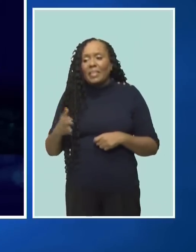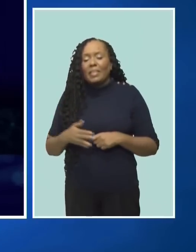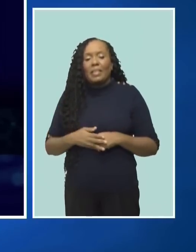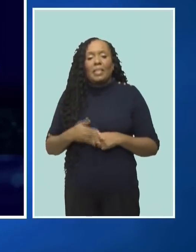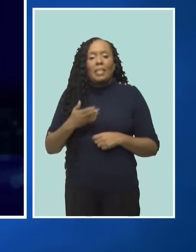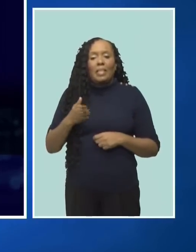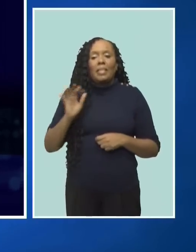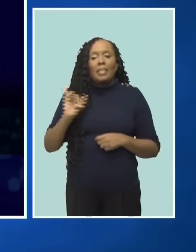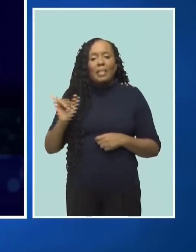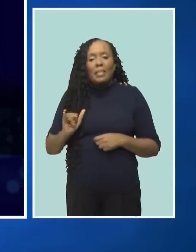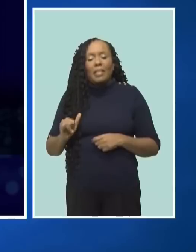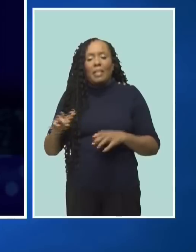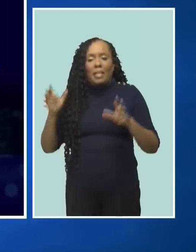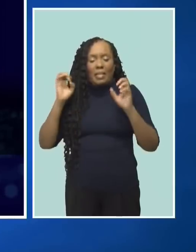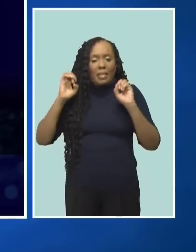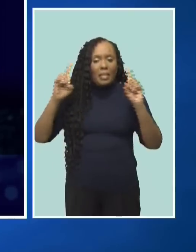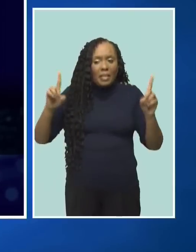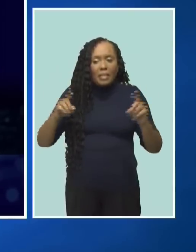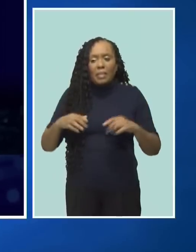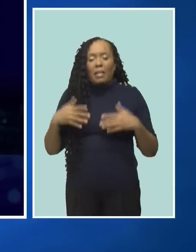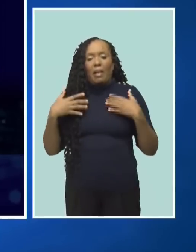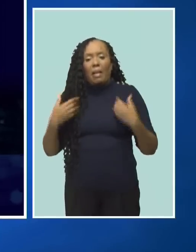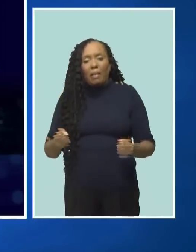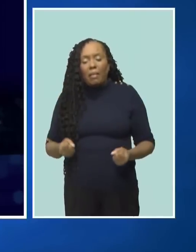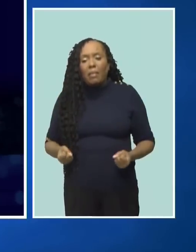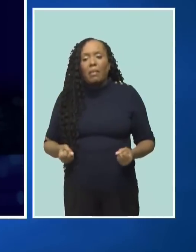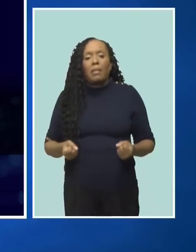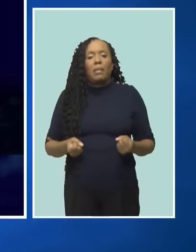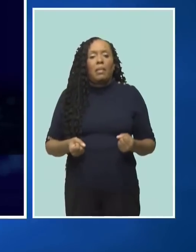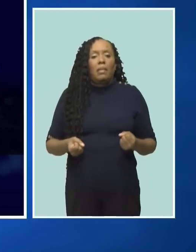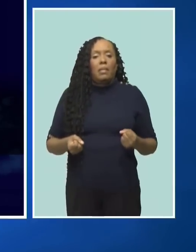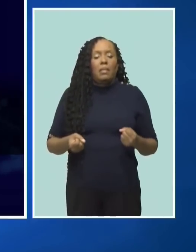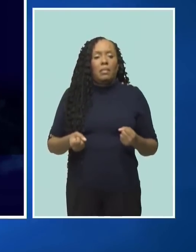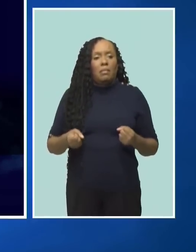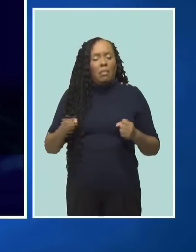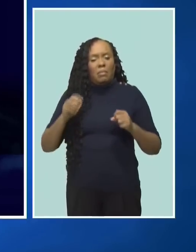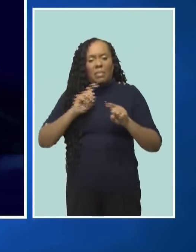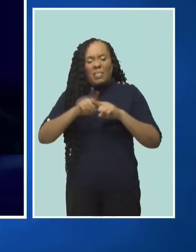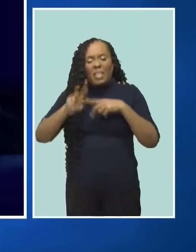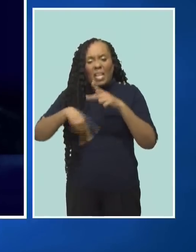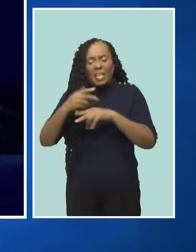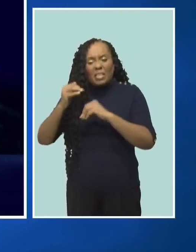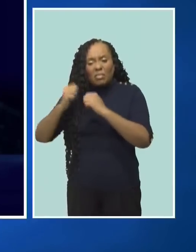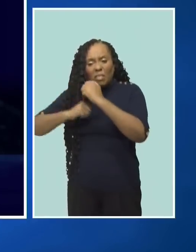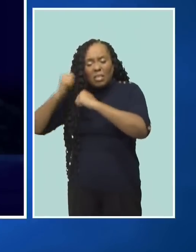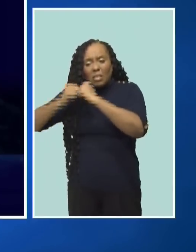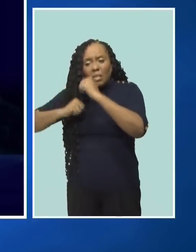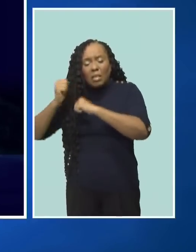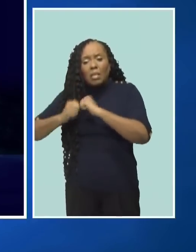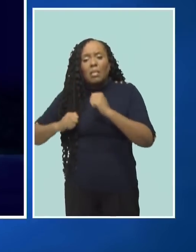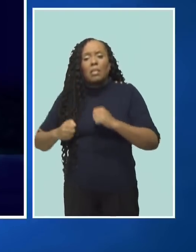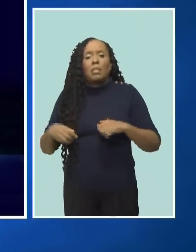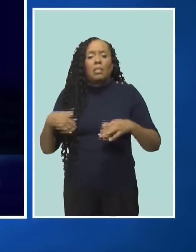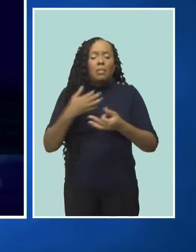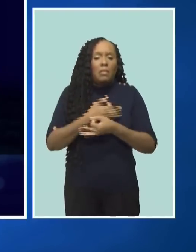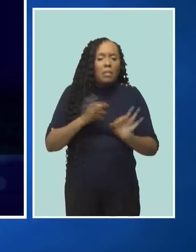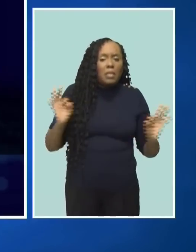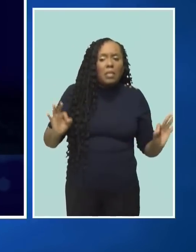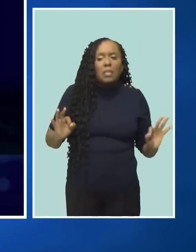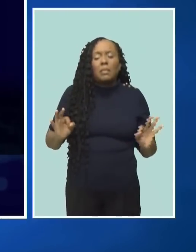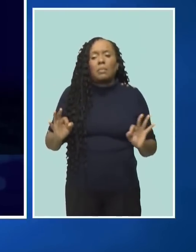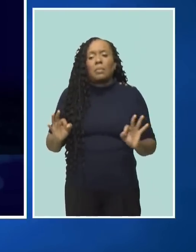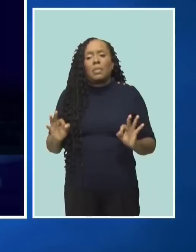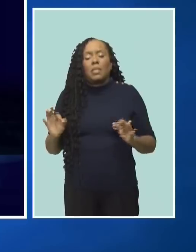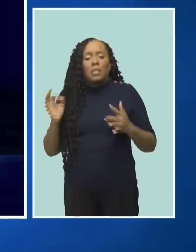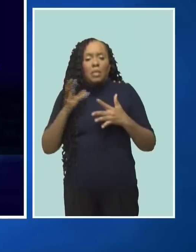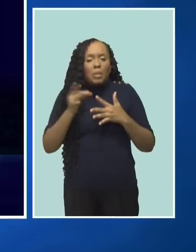Things like relevant education, health and wellness, infrastructure, freedom, and ultimately wealth creation and choice